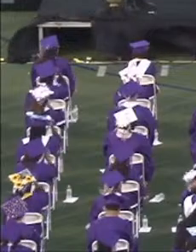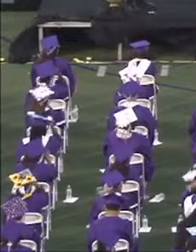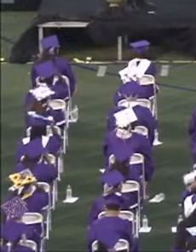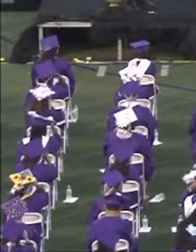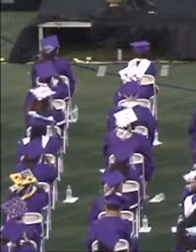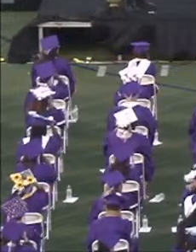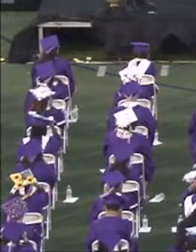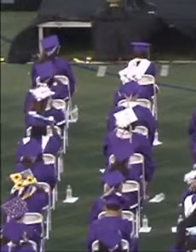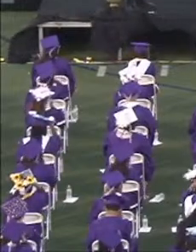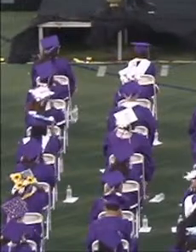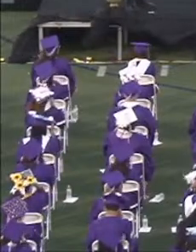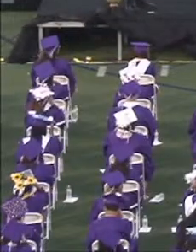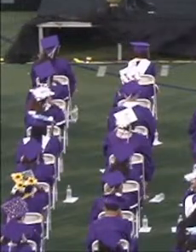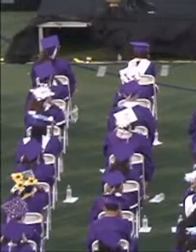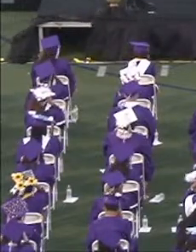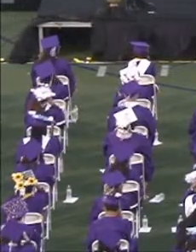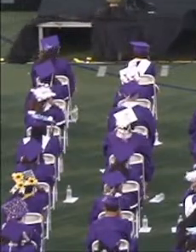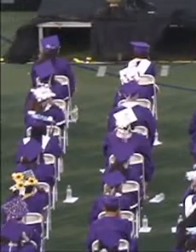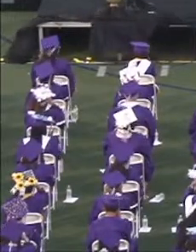last 4 years.